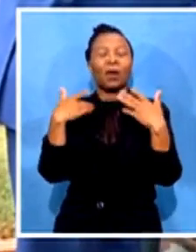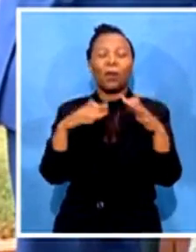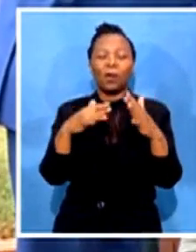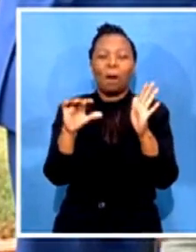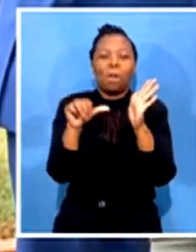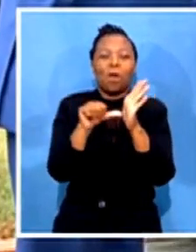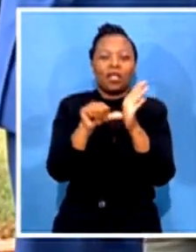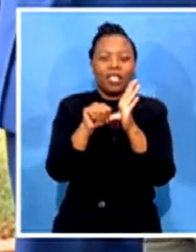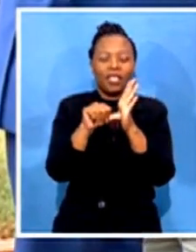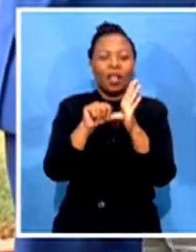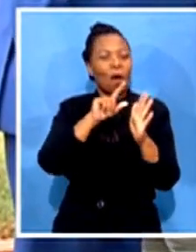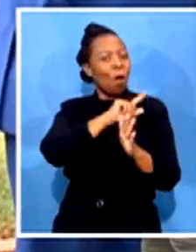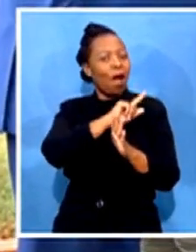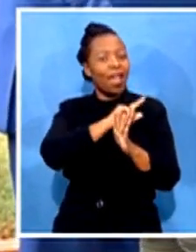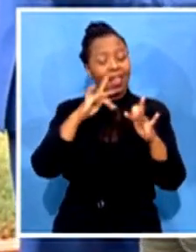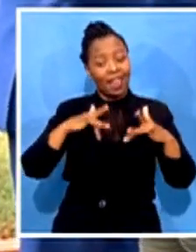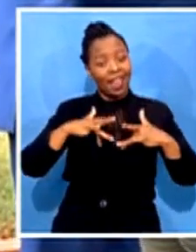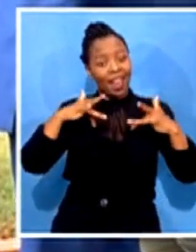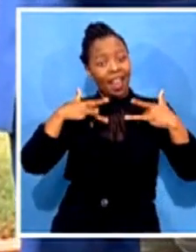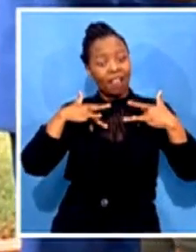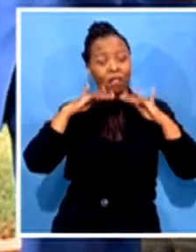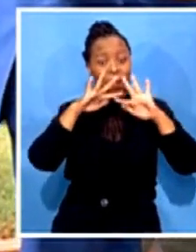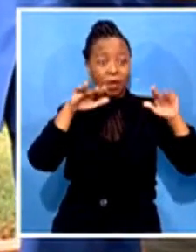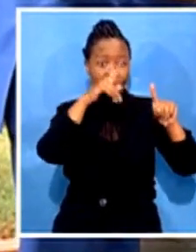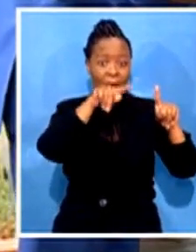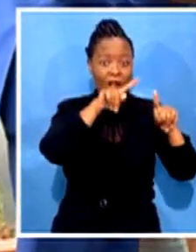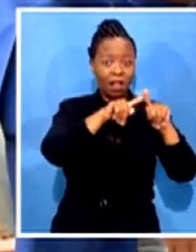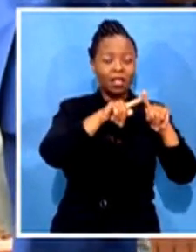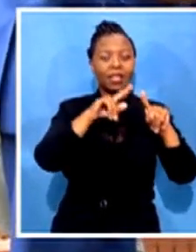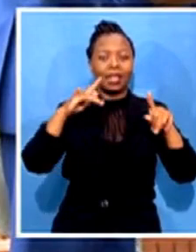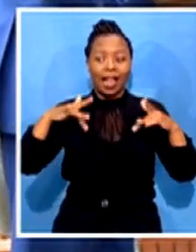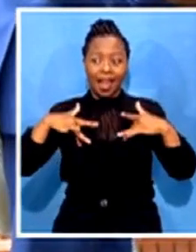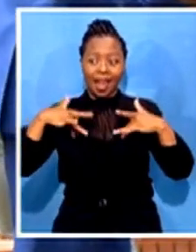impilo sibhalansise nani nempilo